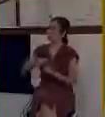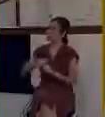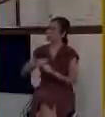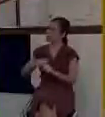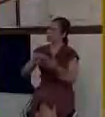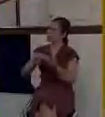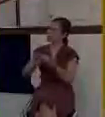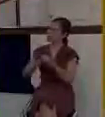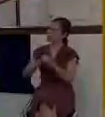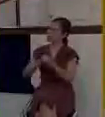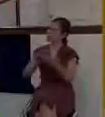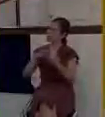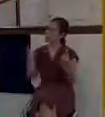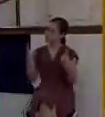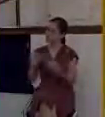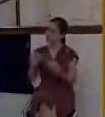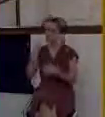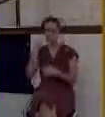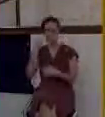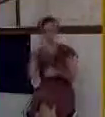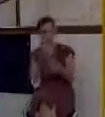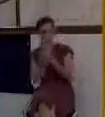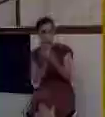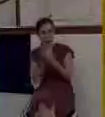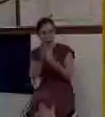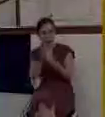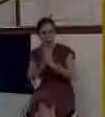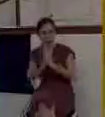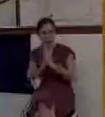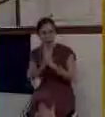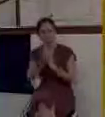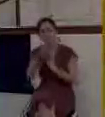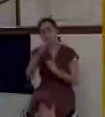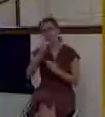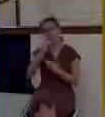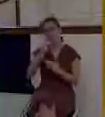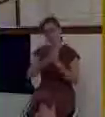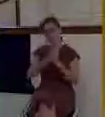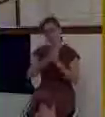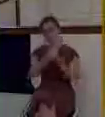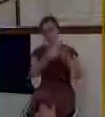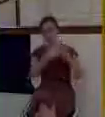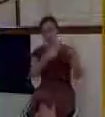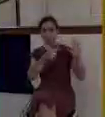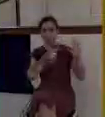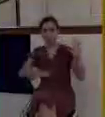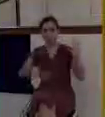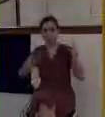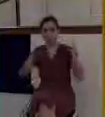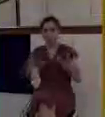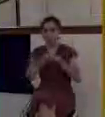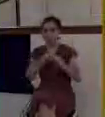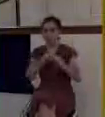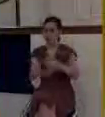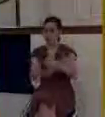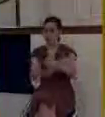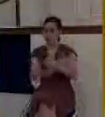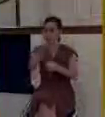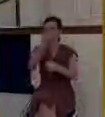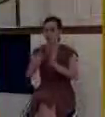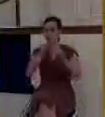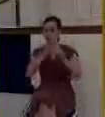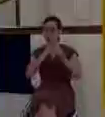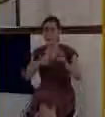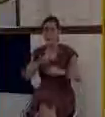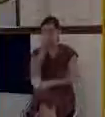And if you pray that and mean it, friend, you will be a Christian by the authority of the Word of God, I tell you. He will save you. He will forgive you